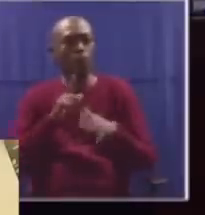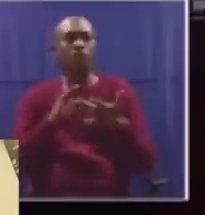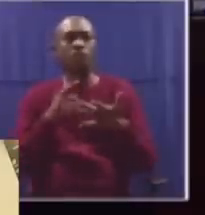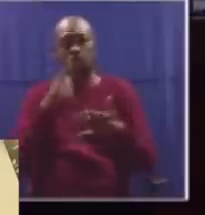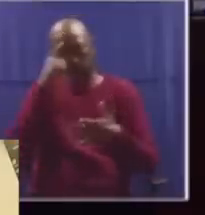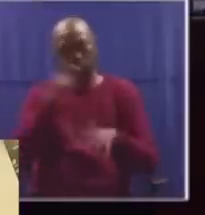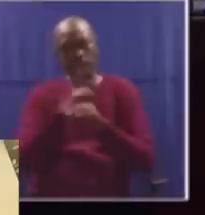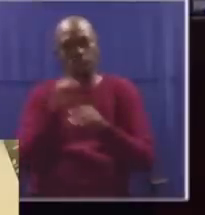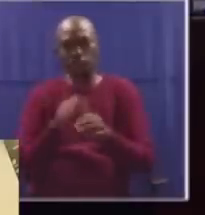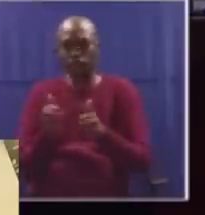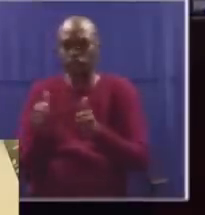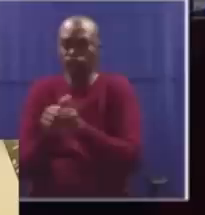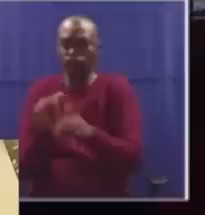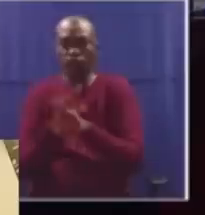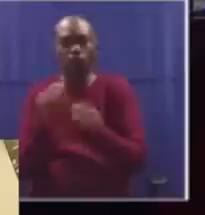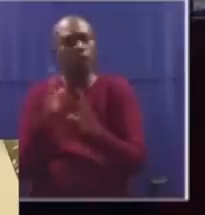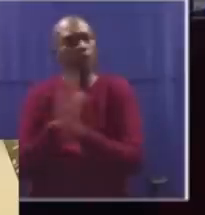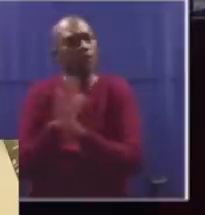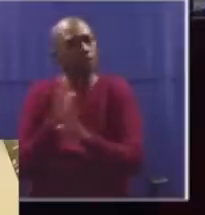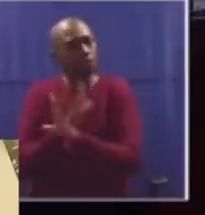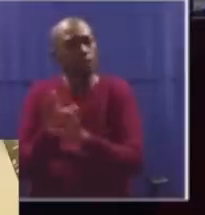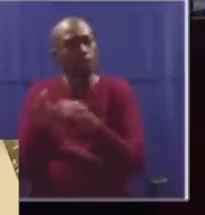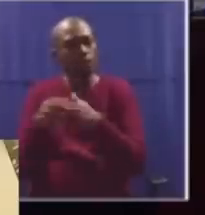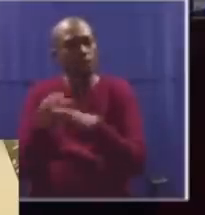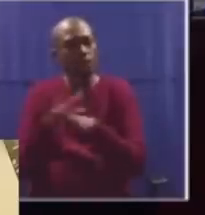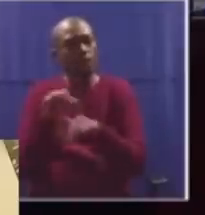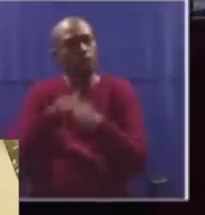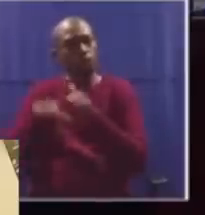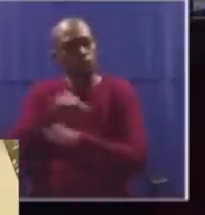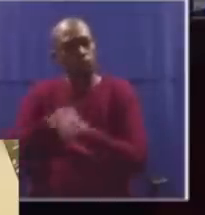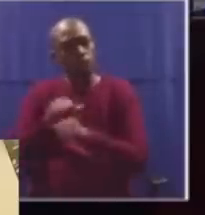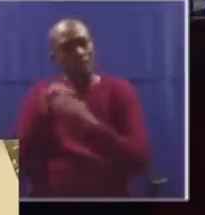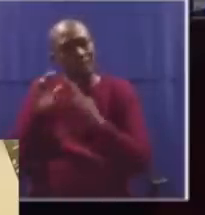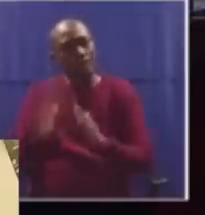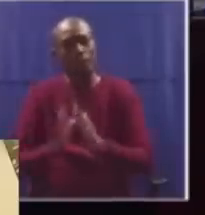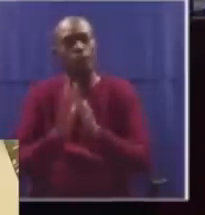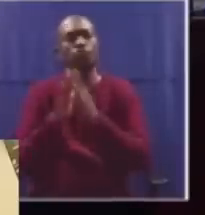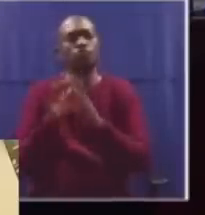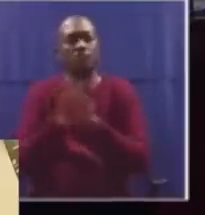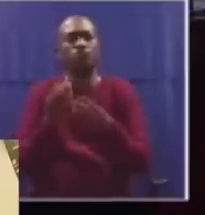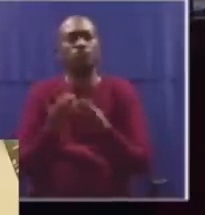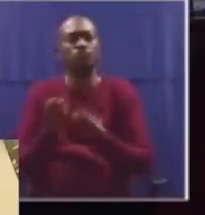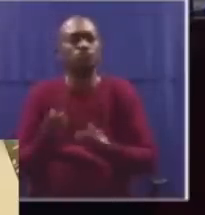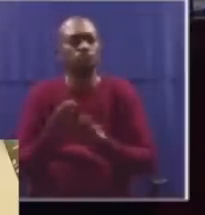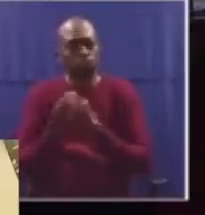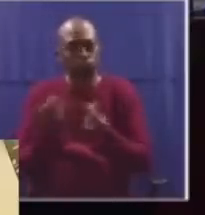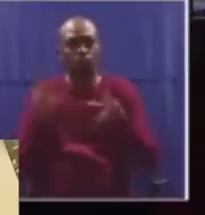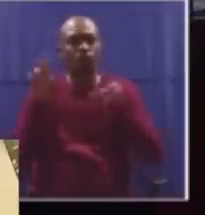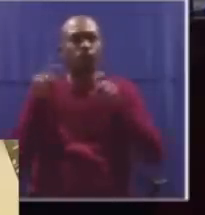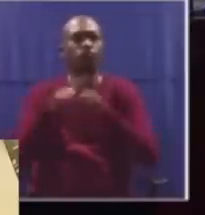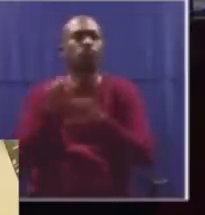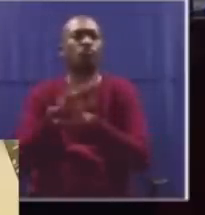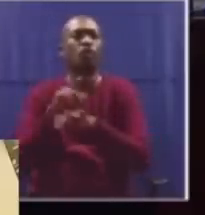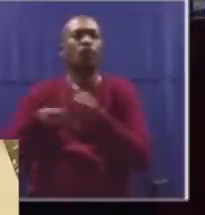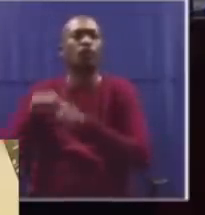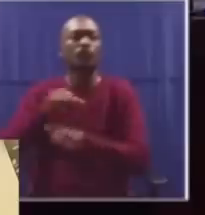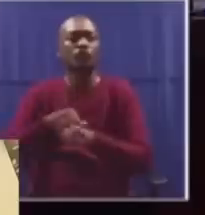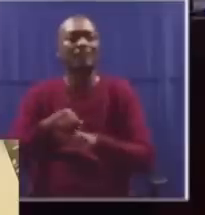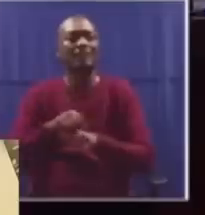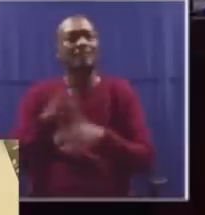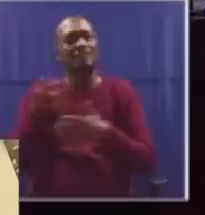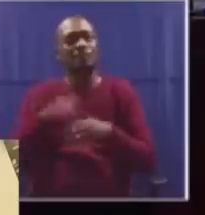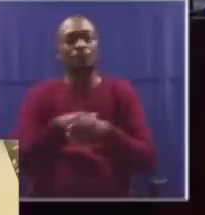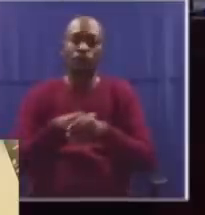sector for the whole of society approach in addressing the issues plaguing society, instead of scapegoating them